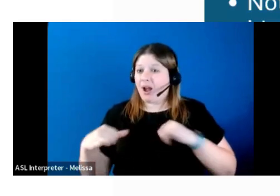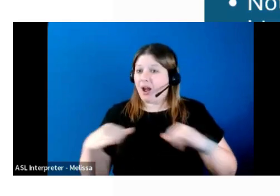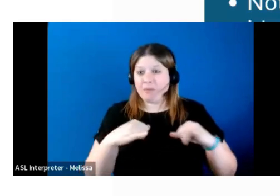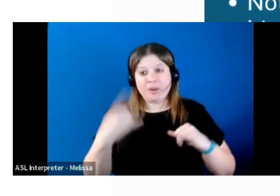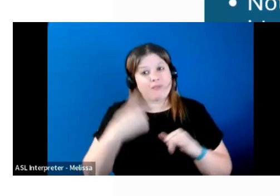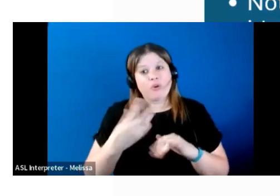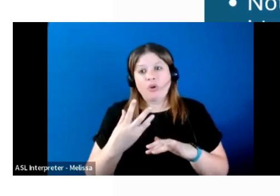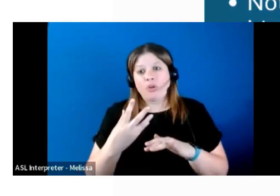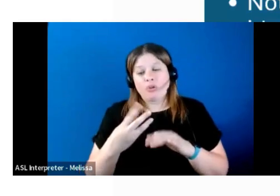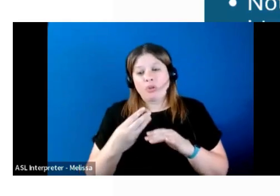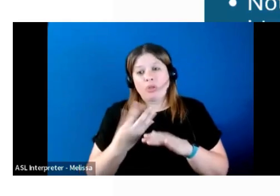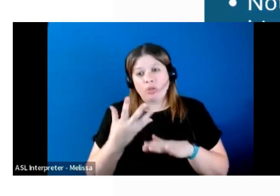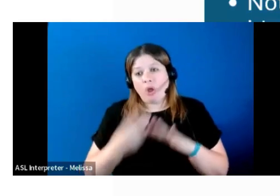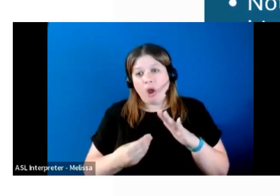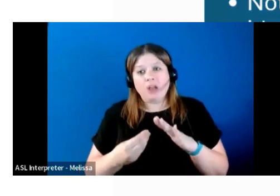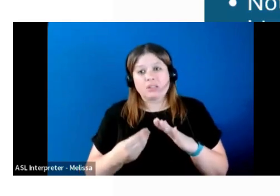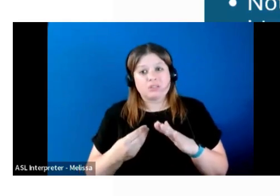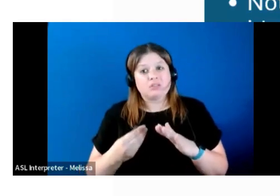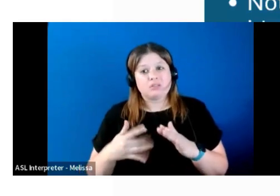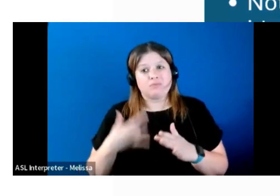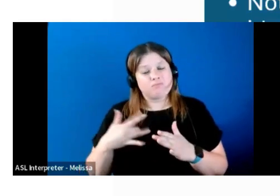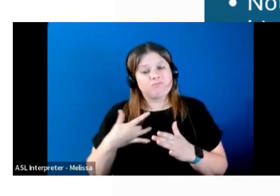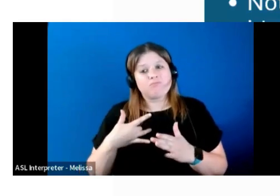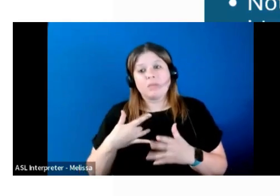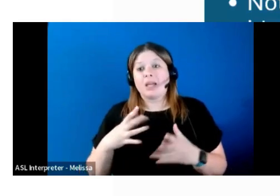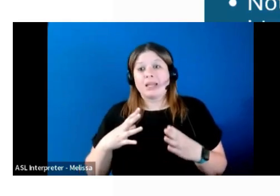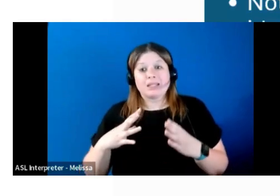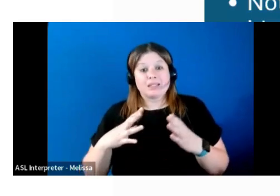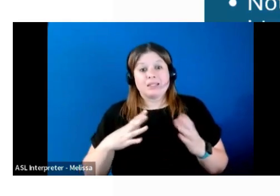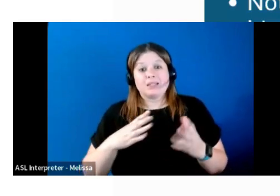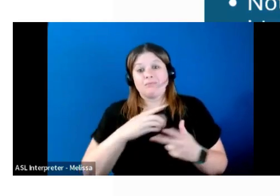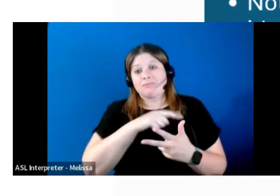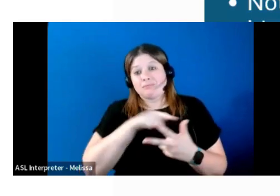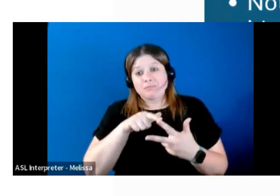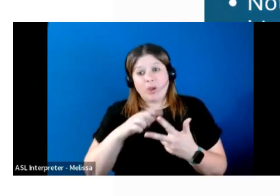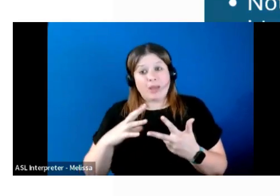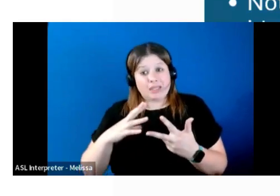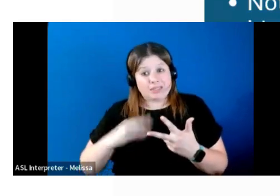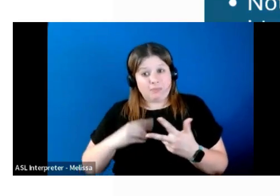Acceptance could sound like, this is hard. I'm grieving what has